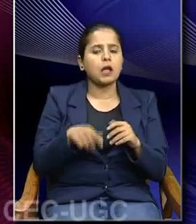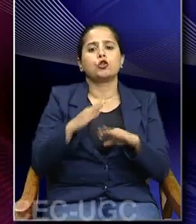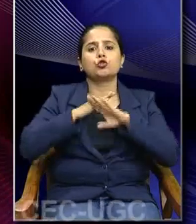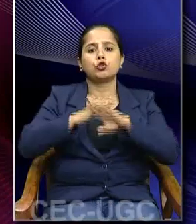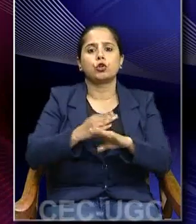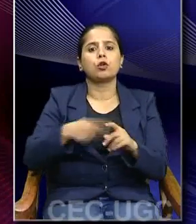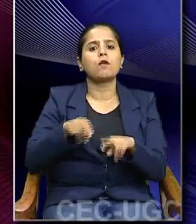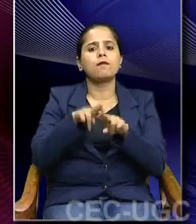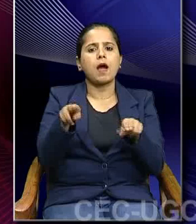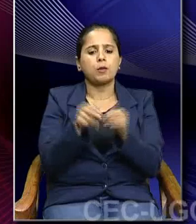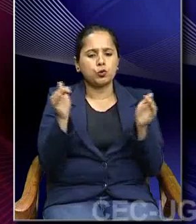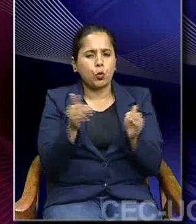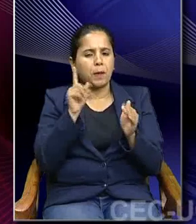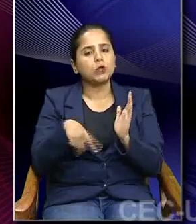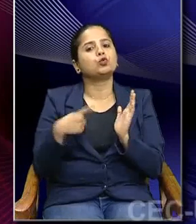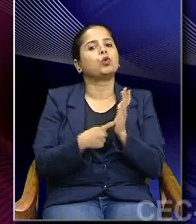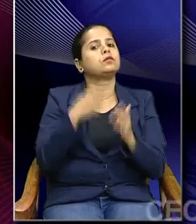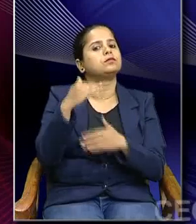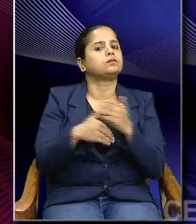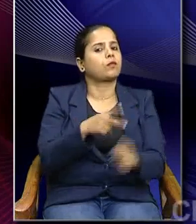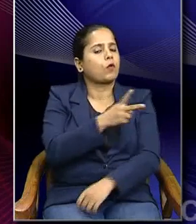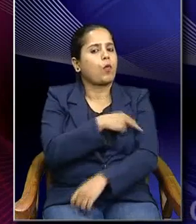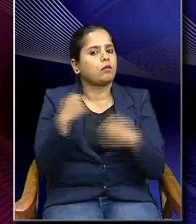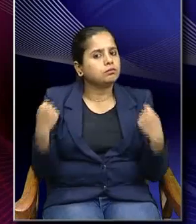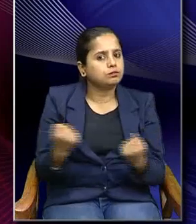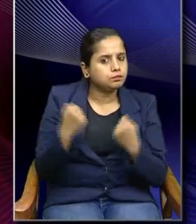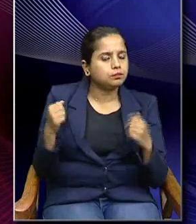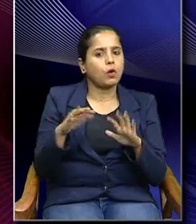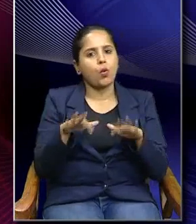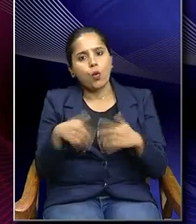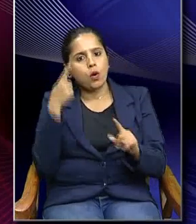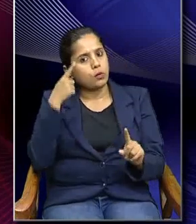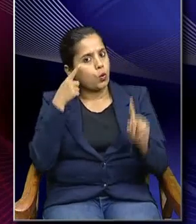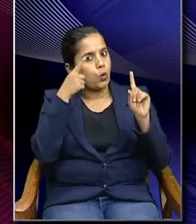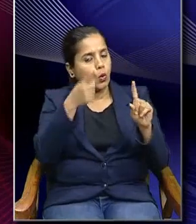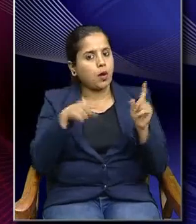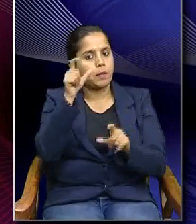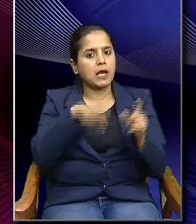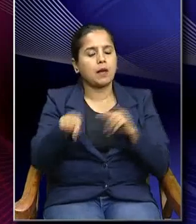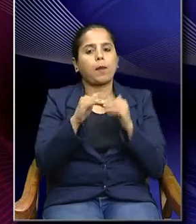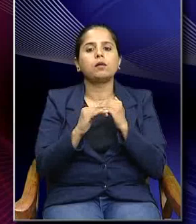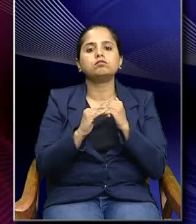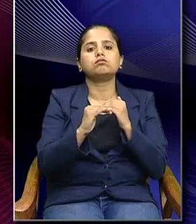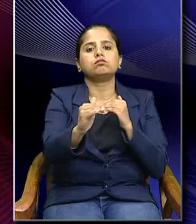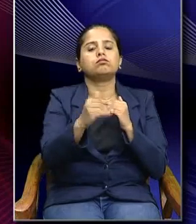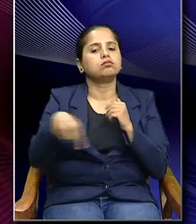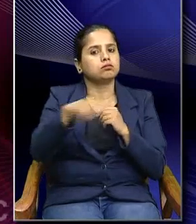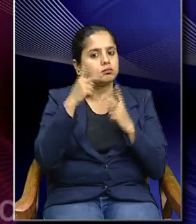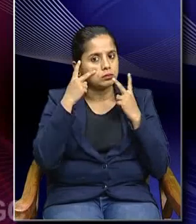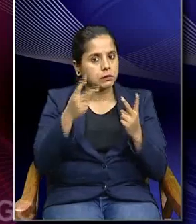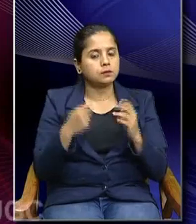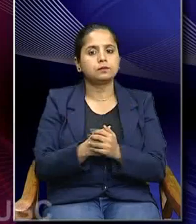small family norm through voluntary efforts, moving towards the goal of population stabilizers. So